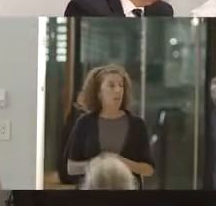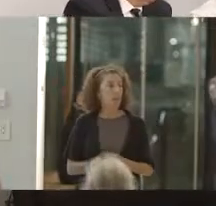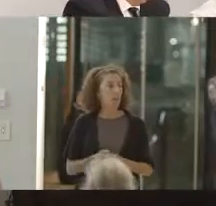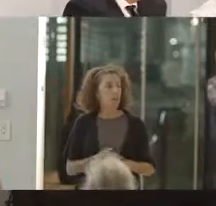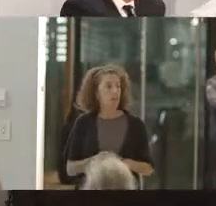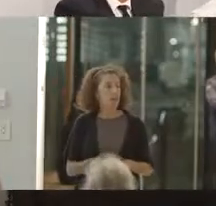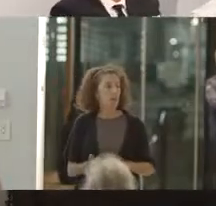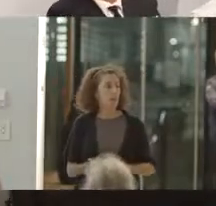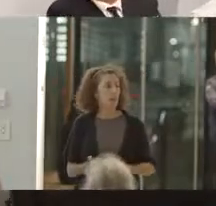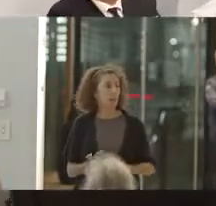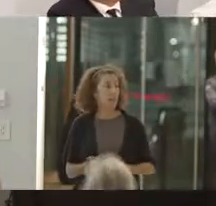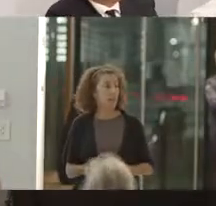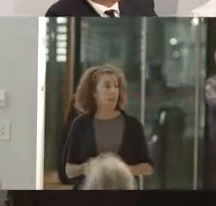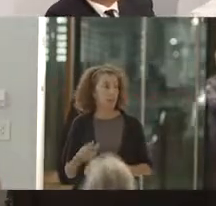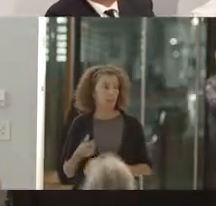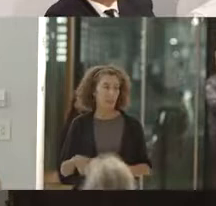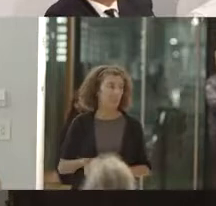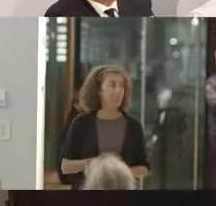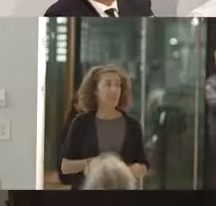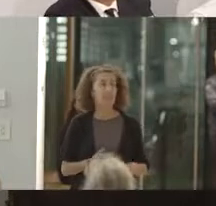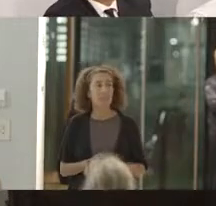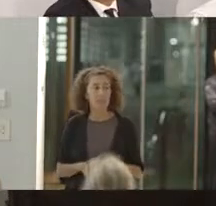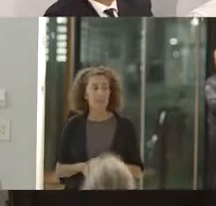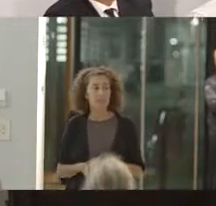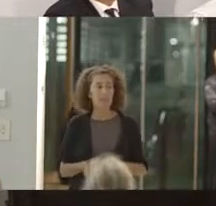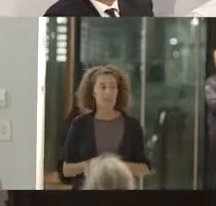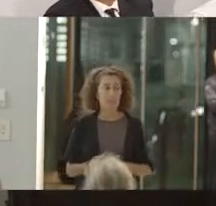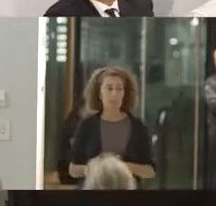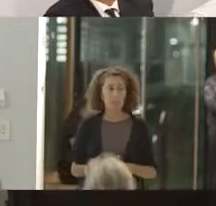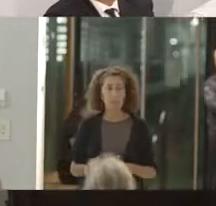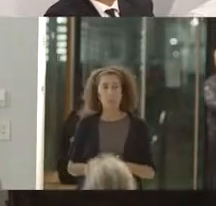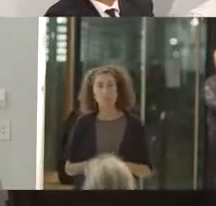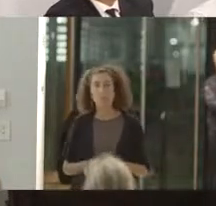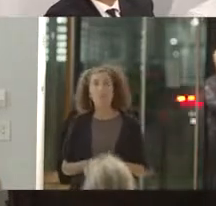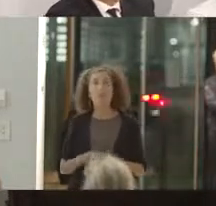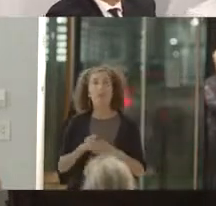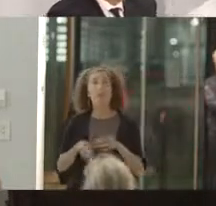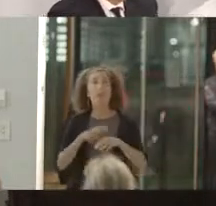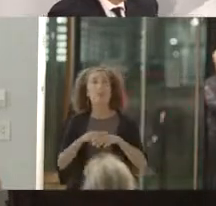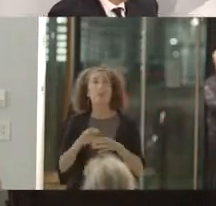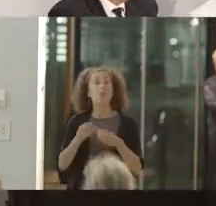Have you considered any natural solutions instead of barriers and walls?